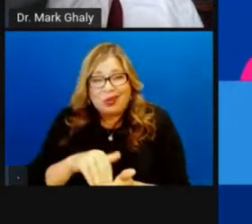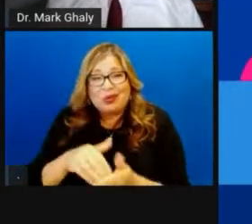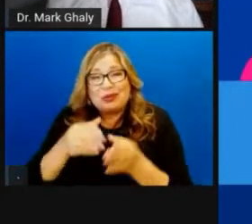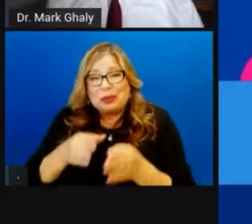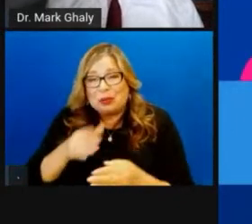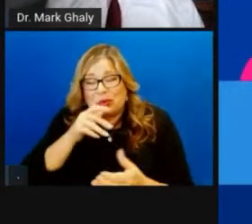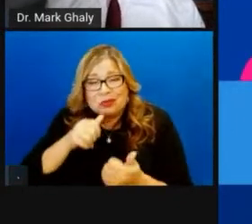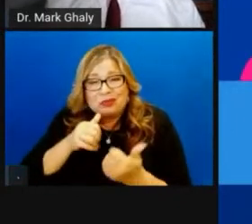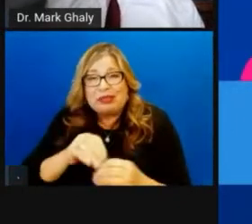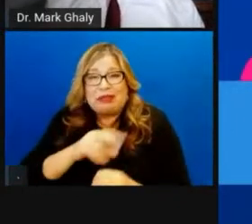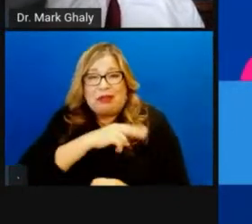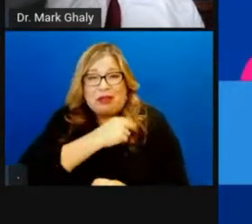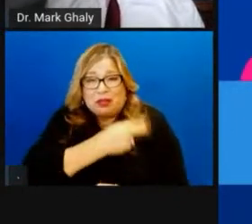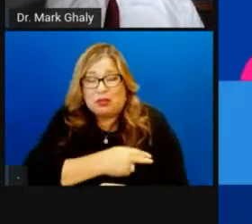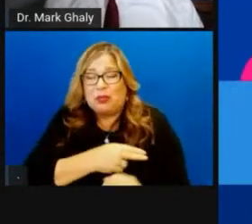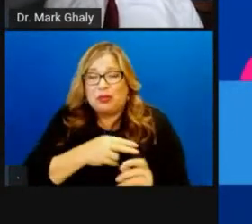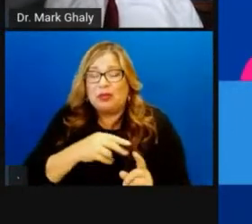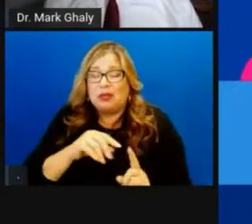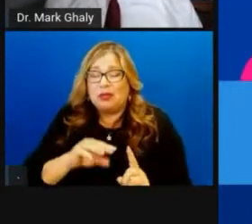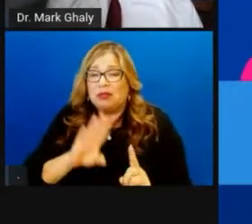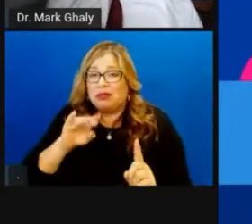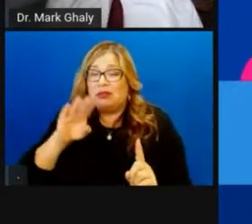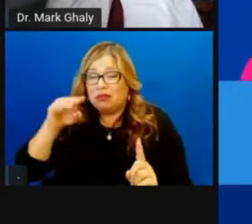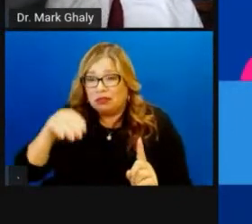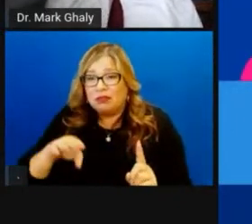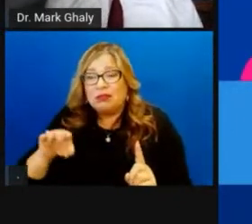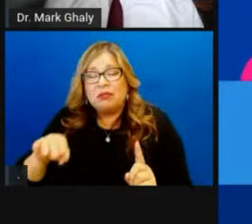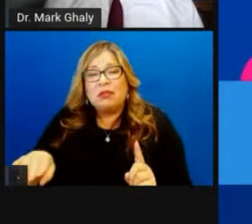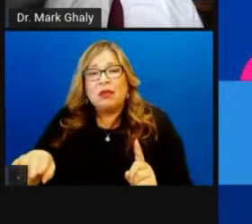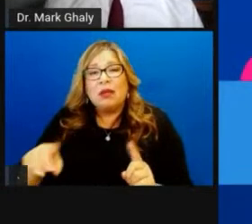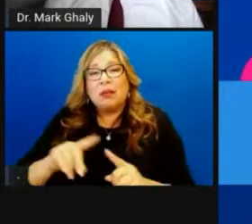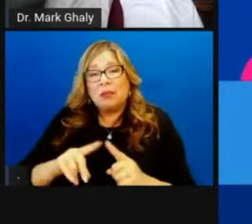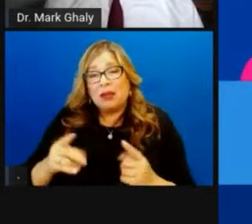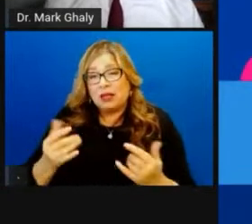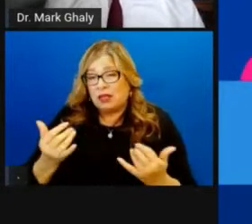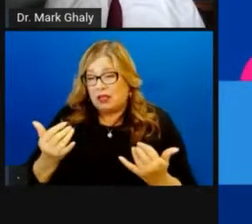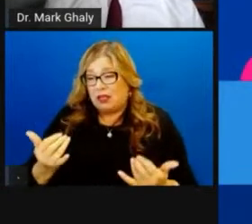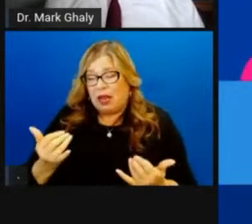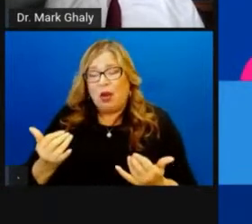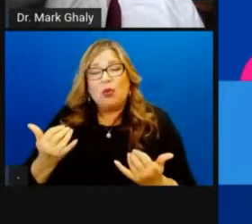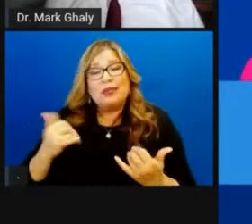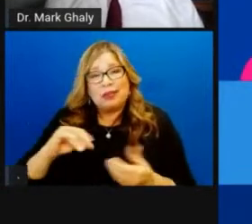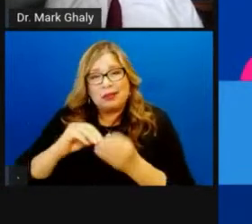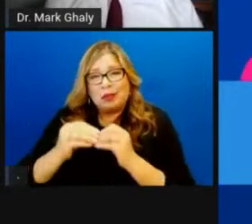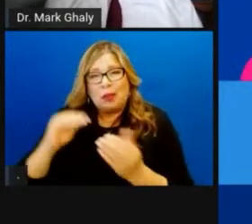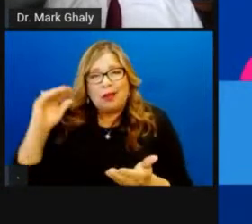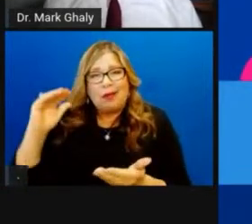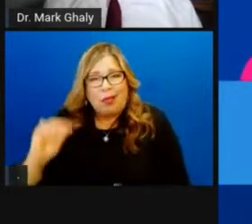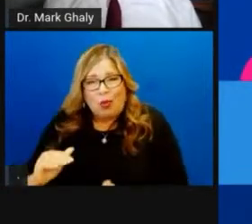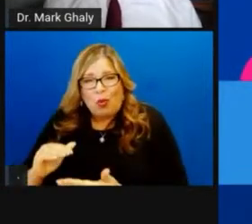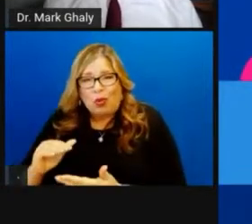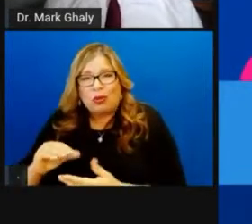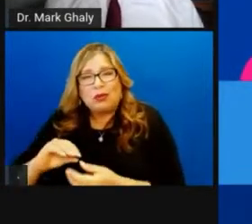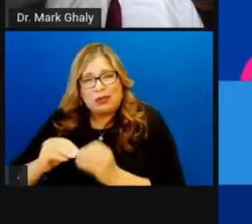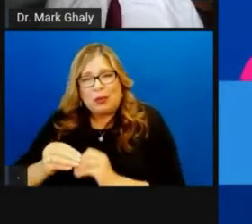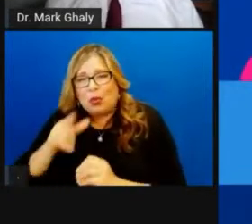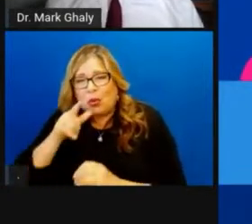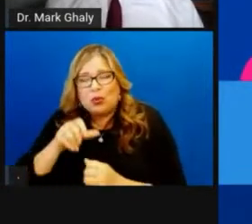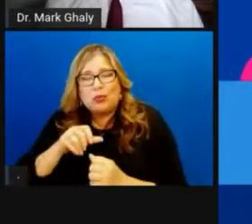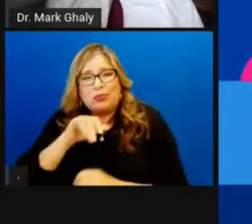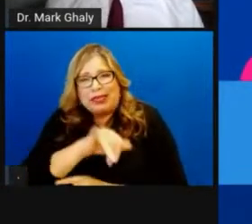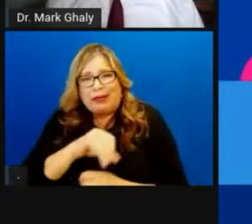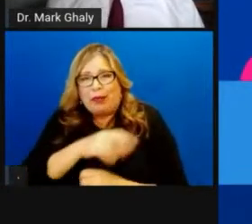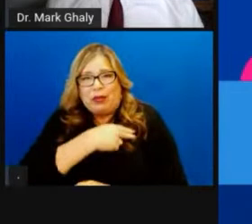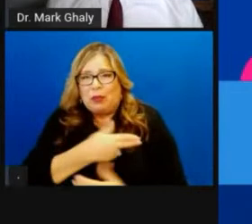last many weeks. But it's still lower than we were last year. And it needs to be contextualized